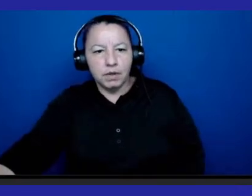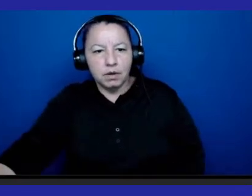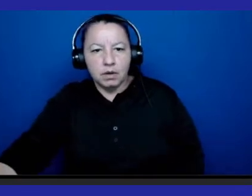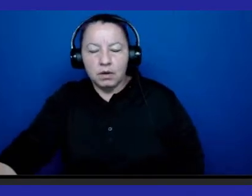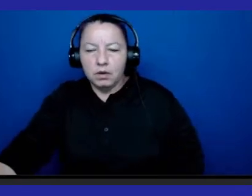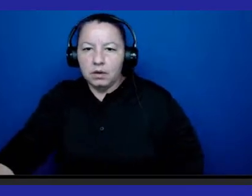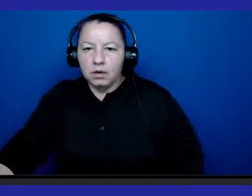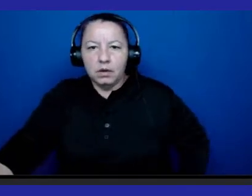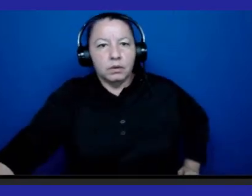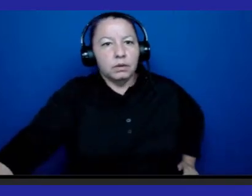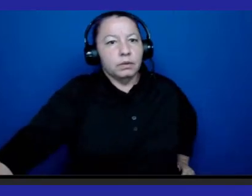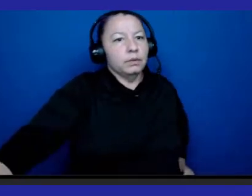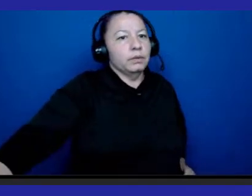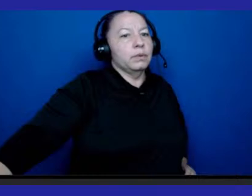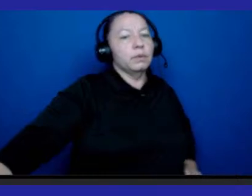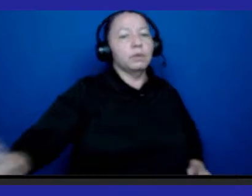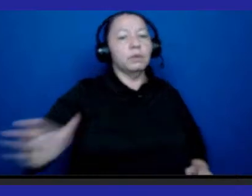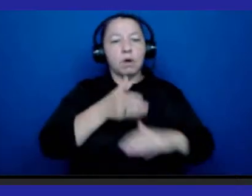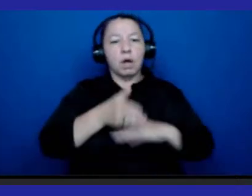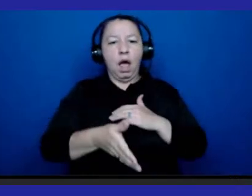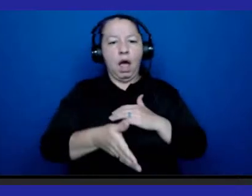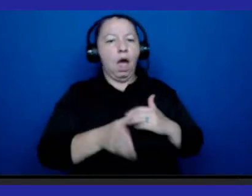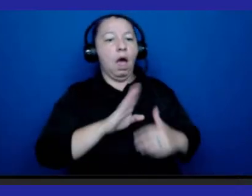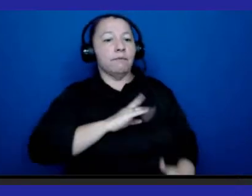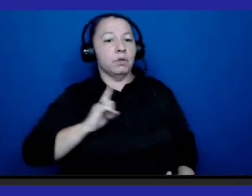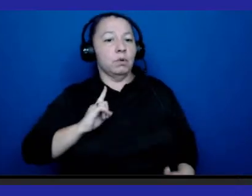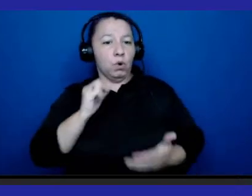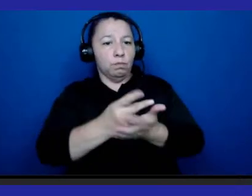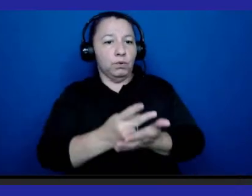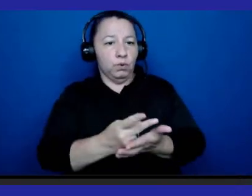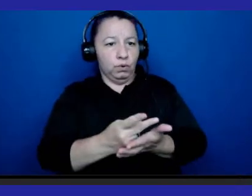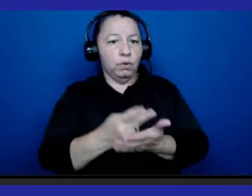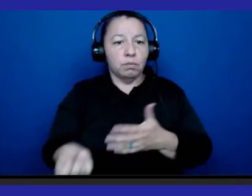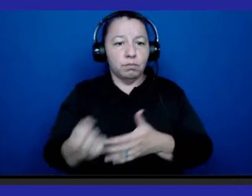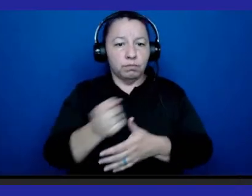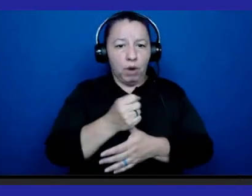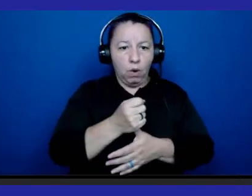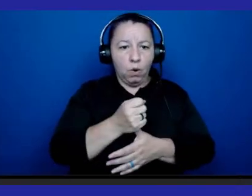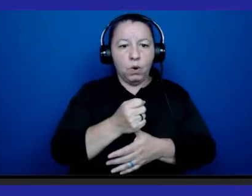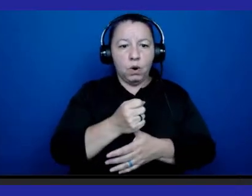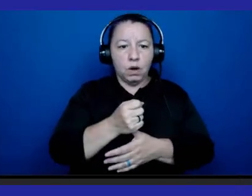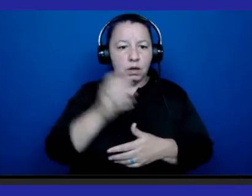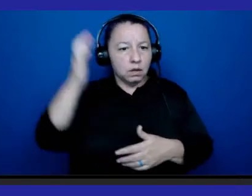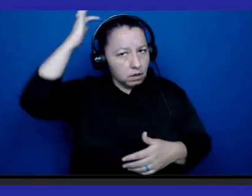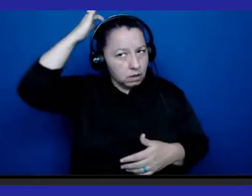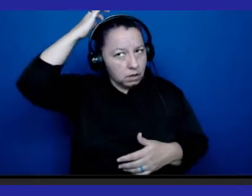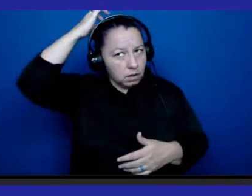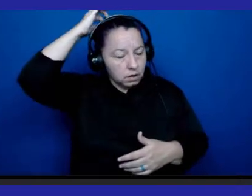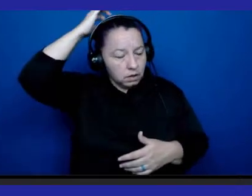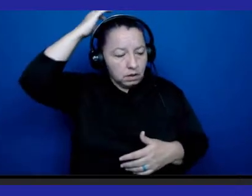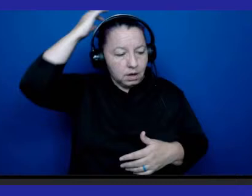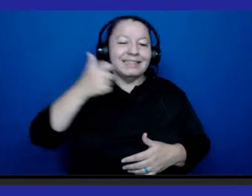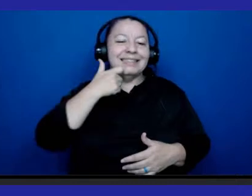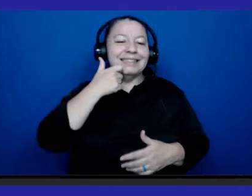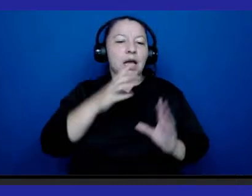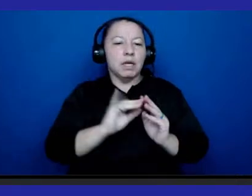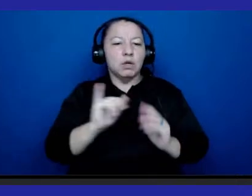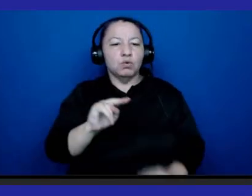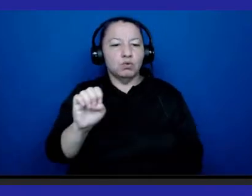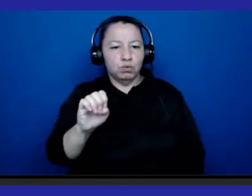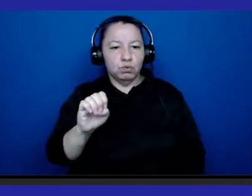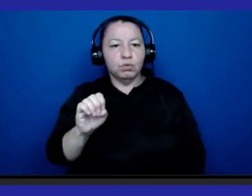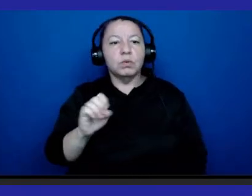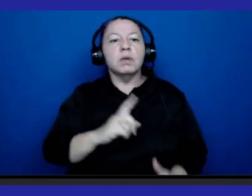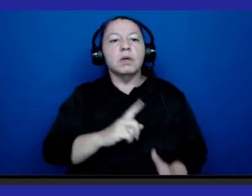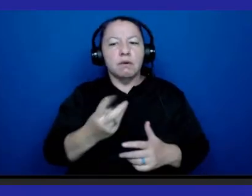And so after the board approved the community health needs earlier in June, the team took a few weeks